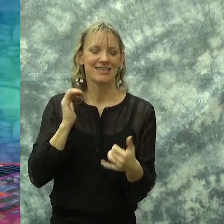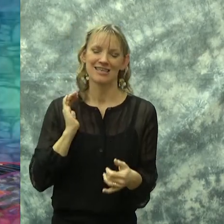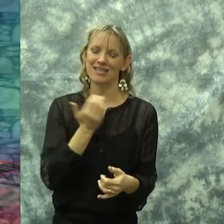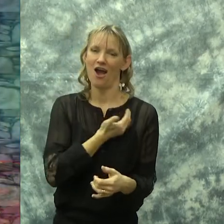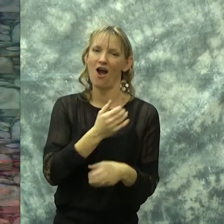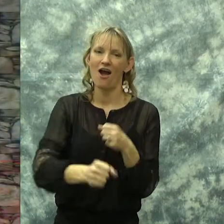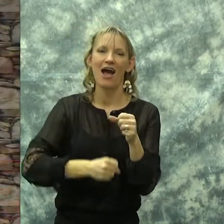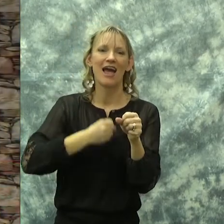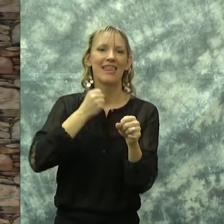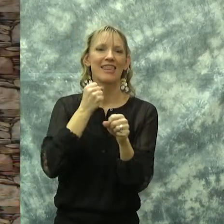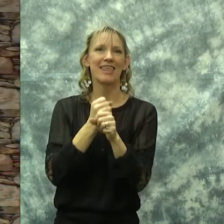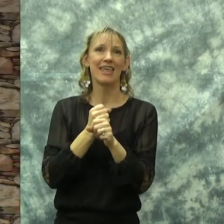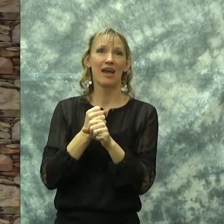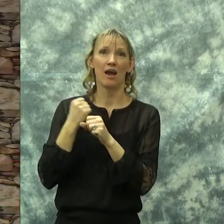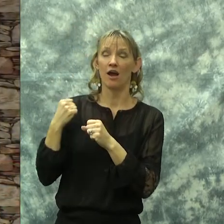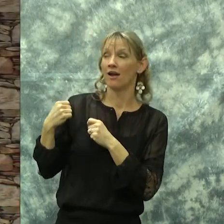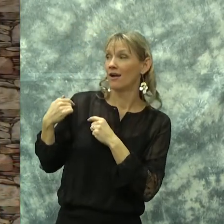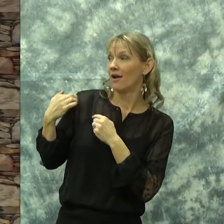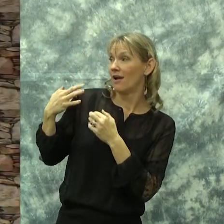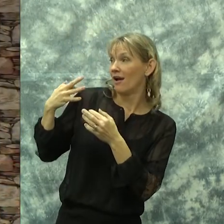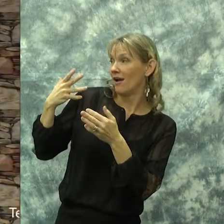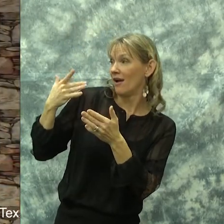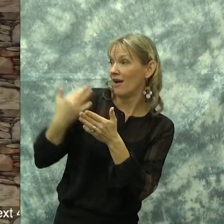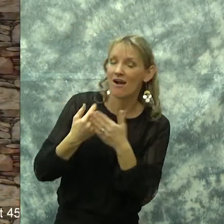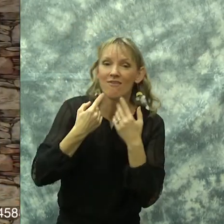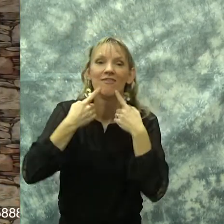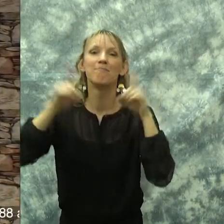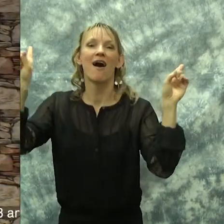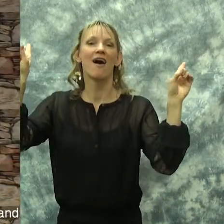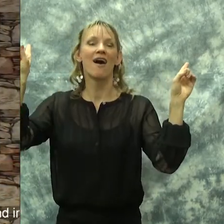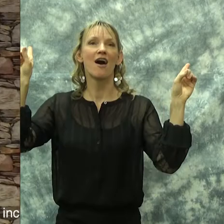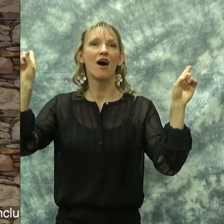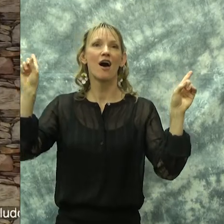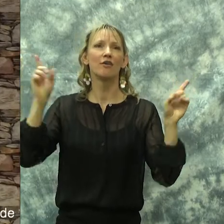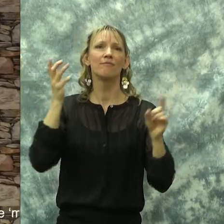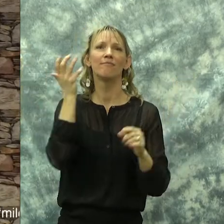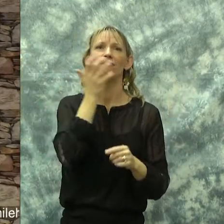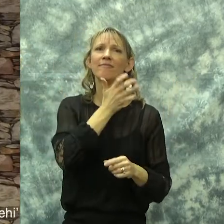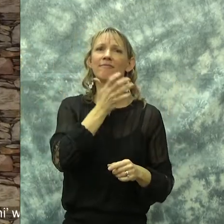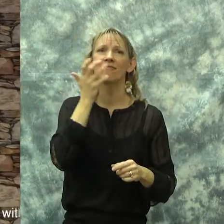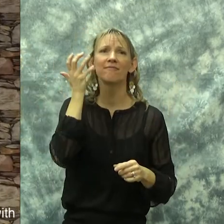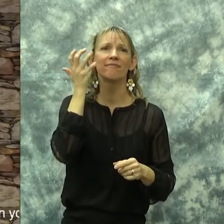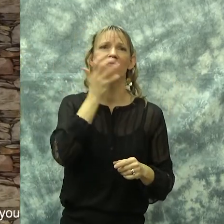be our year. Took a long time to come.